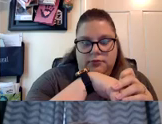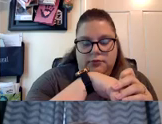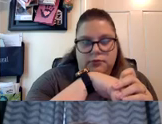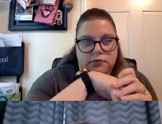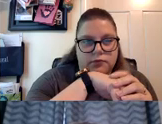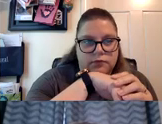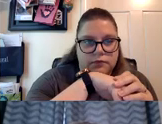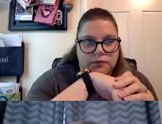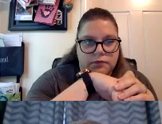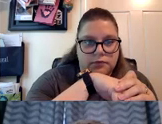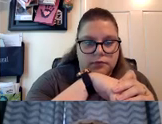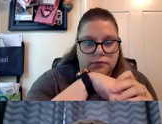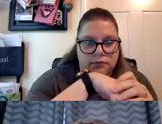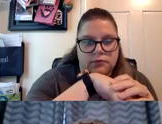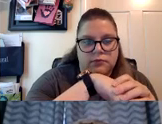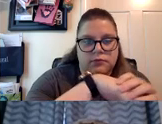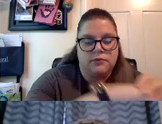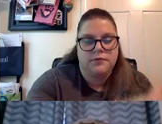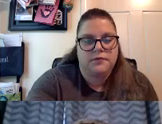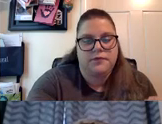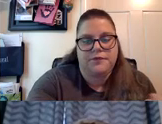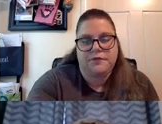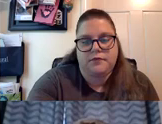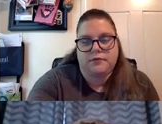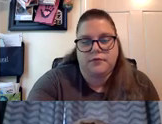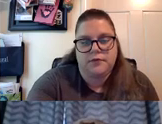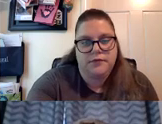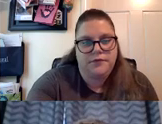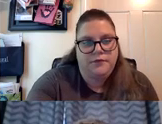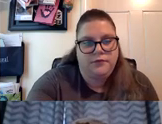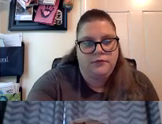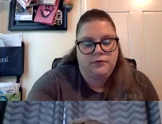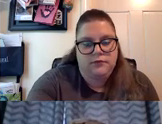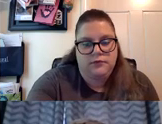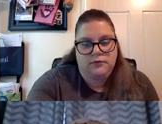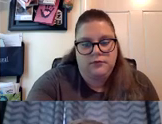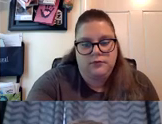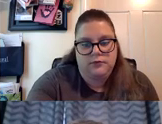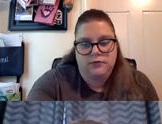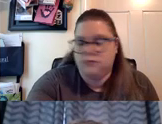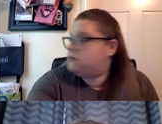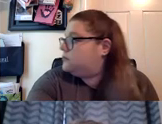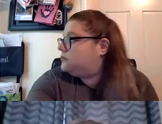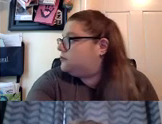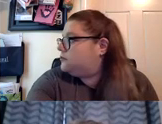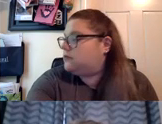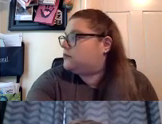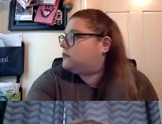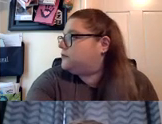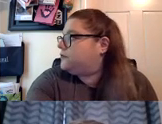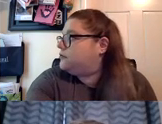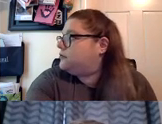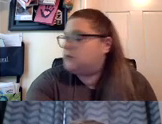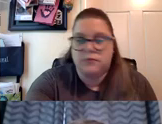It still is going to need some work in order for this to work correctly. So if I go to tags, of course, even though I did the OCR, there are no tags available, so